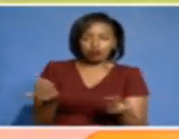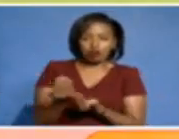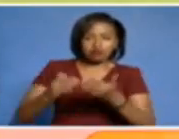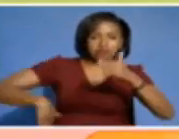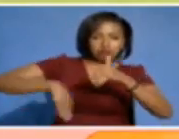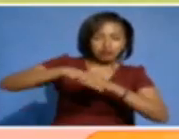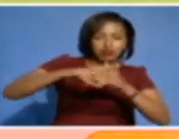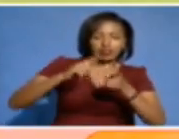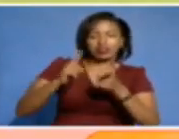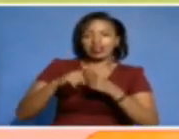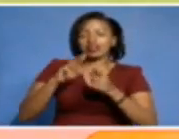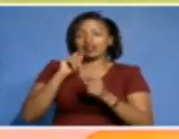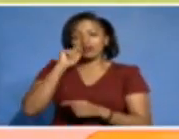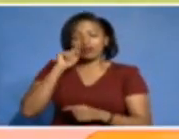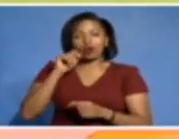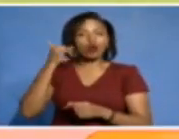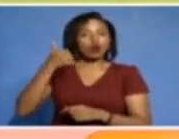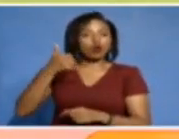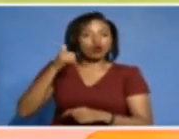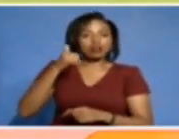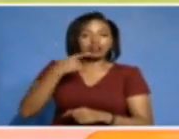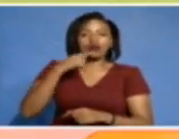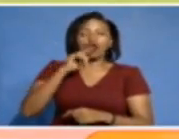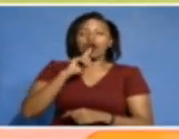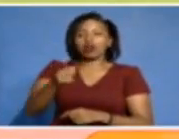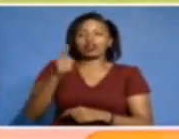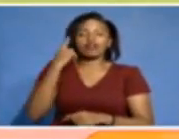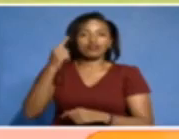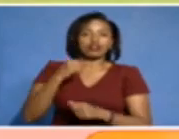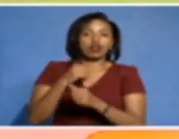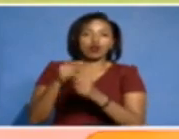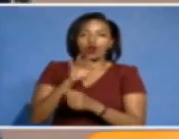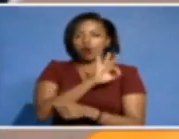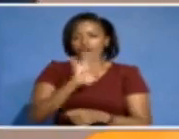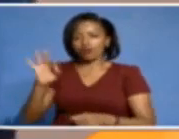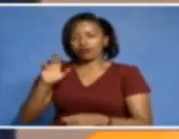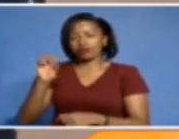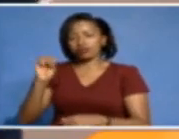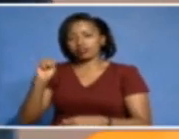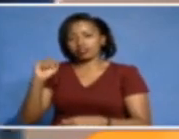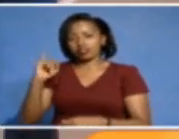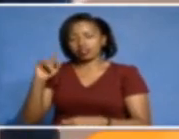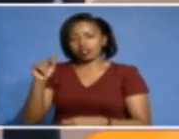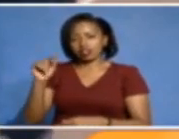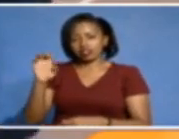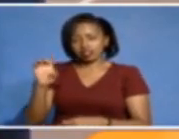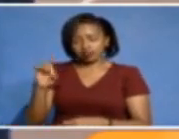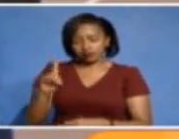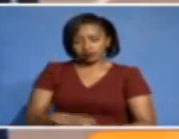calls for offside without waiting for him to act. That is one of the changes. Okay.